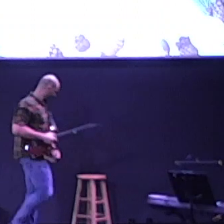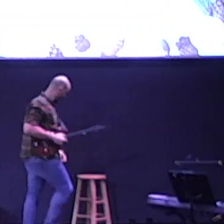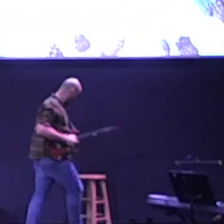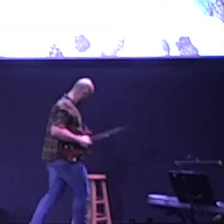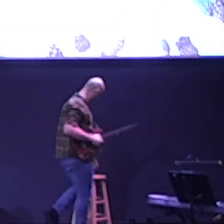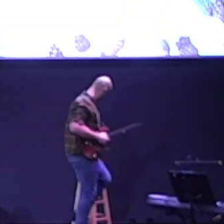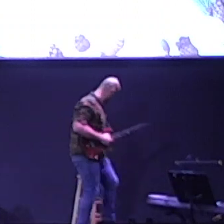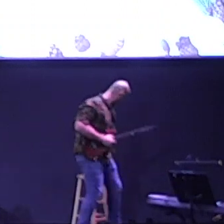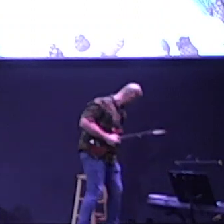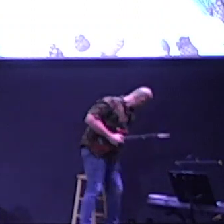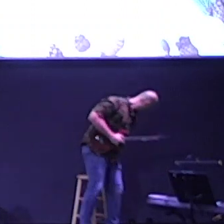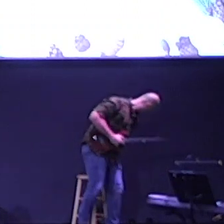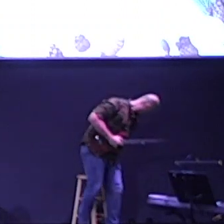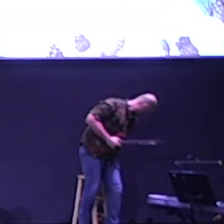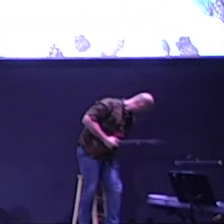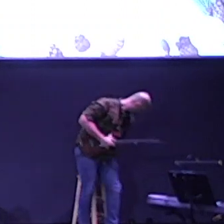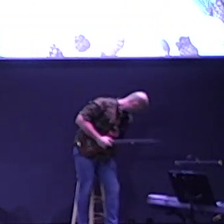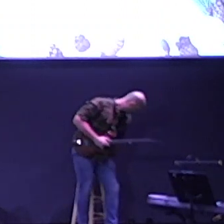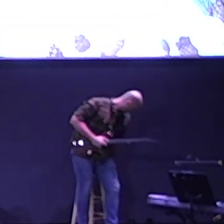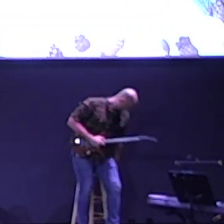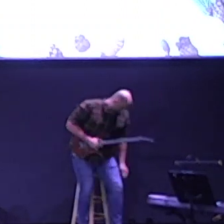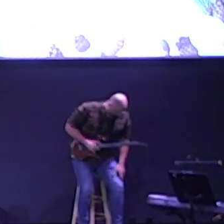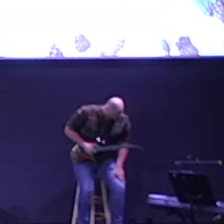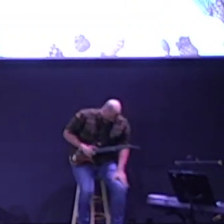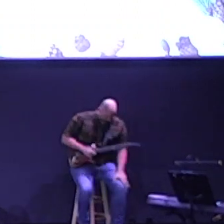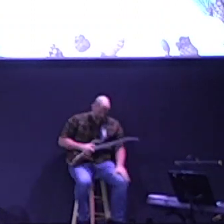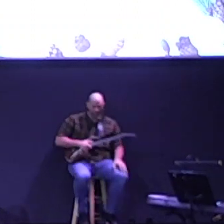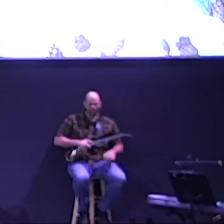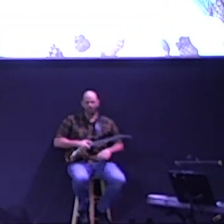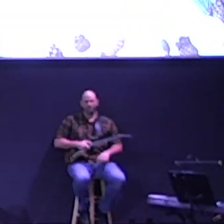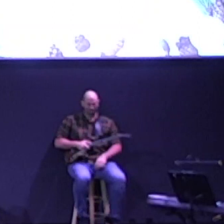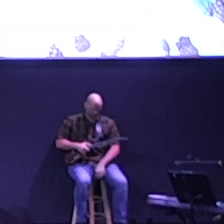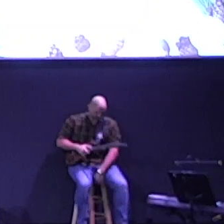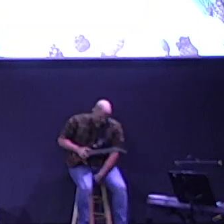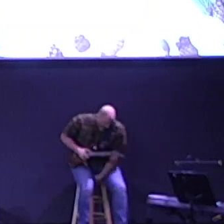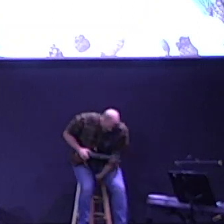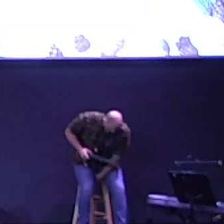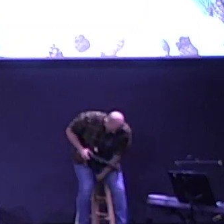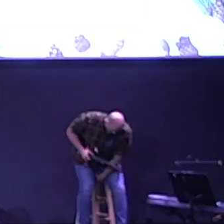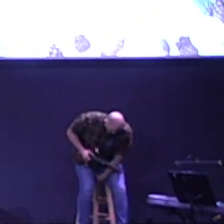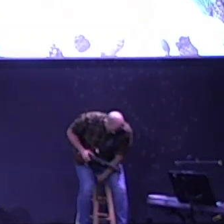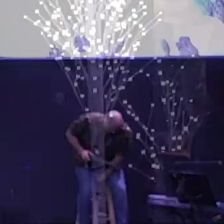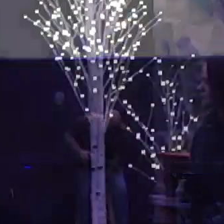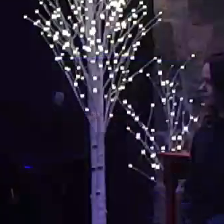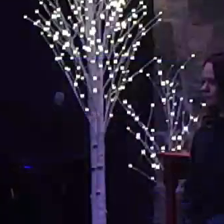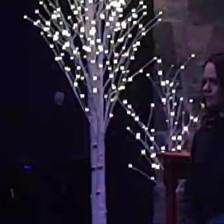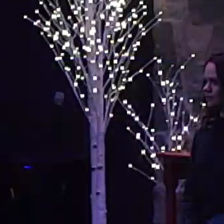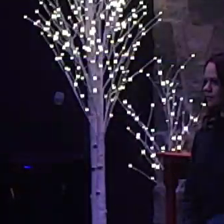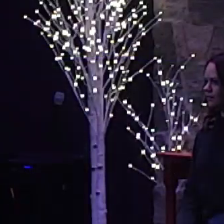here happening in the church, and I'm going to invite Pastor Eric to come on up and give us an update on stuff that ended last year and stuff we're looking forward to this